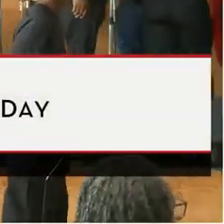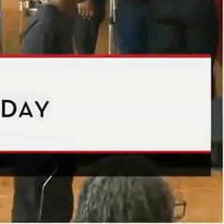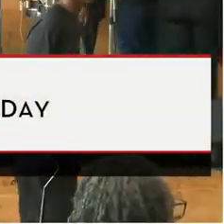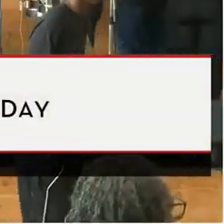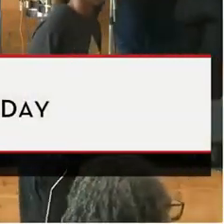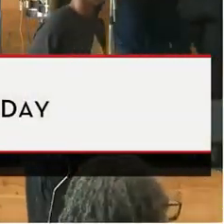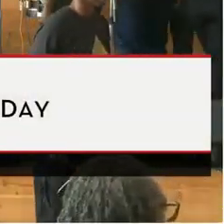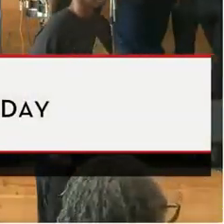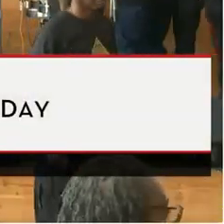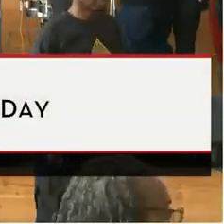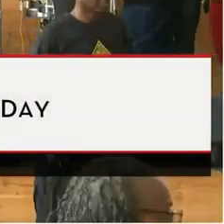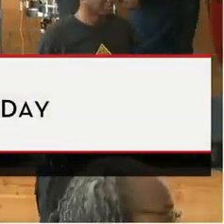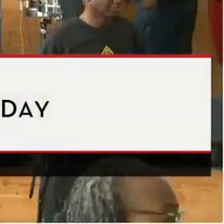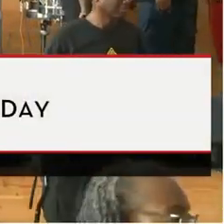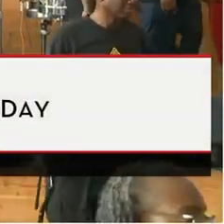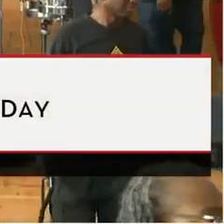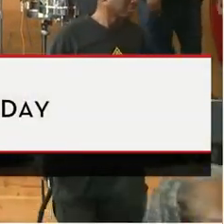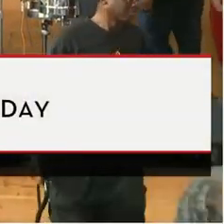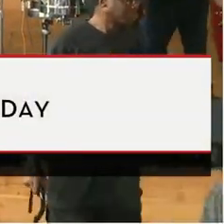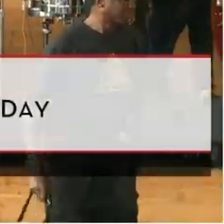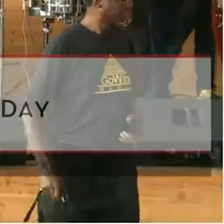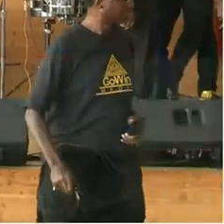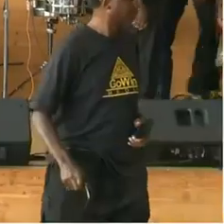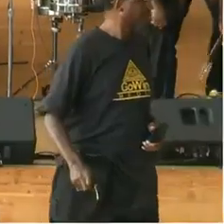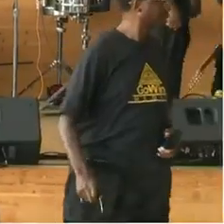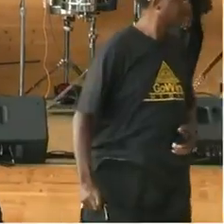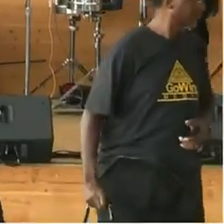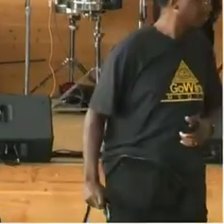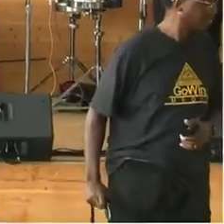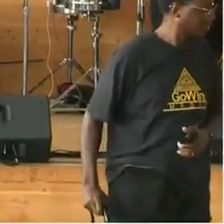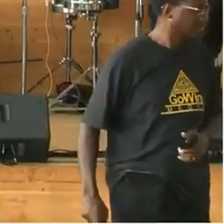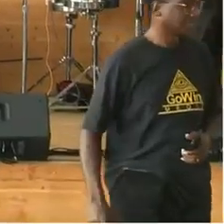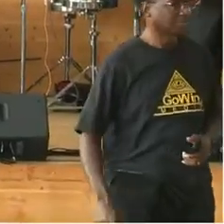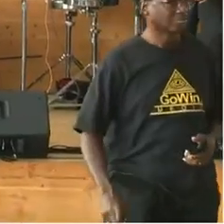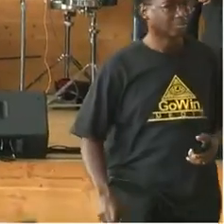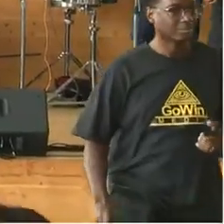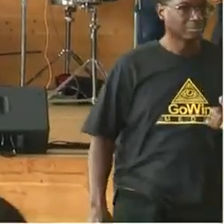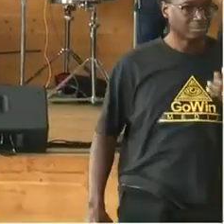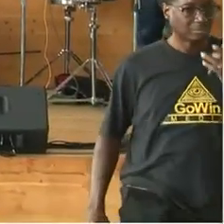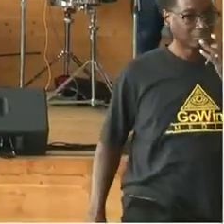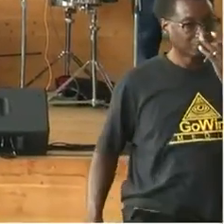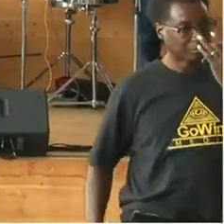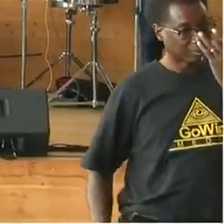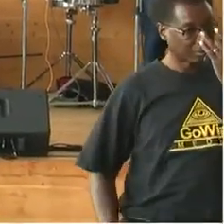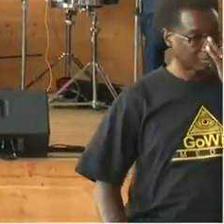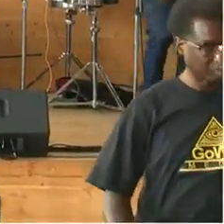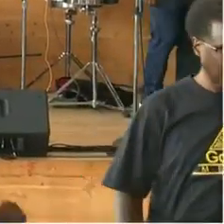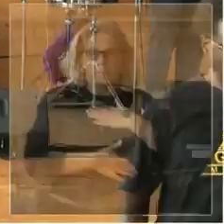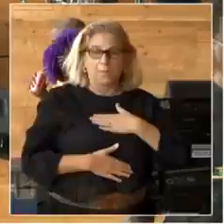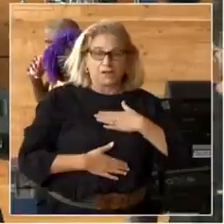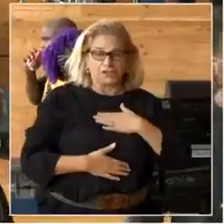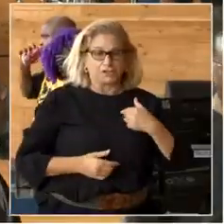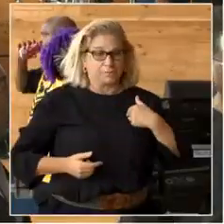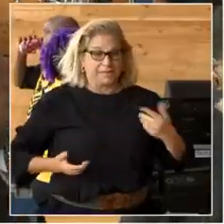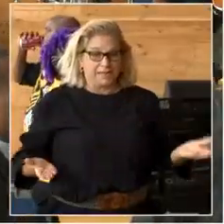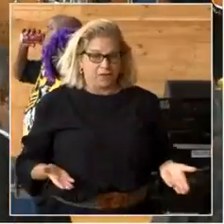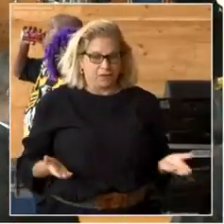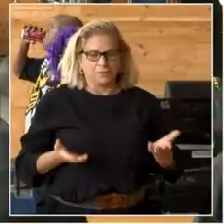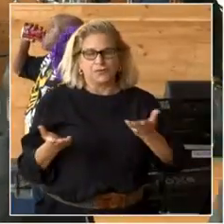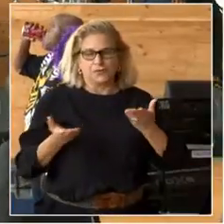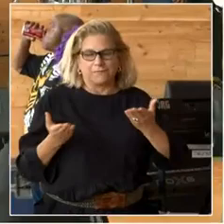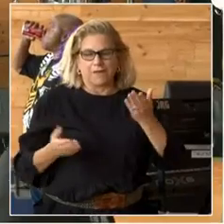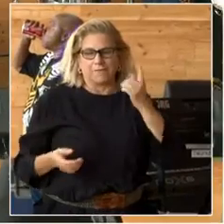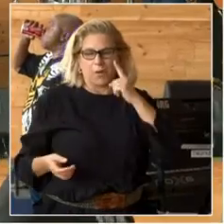mayor, Madam Muriel Bowser. Bienvenidos, John Komogu